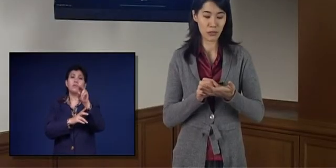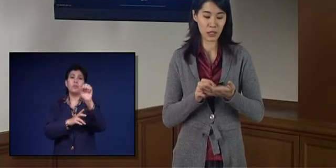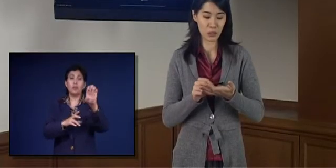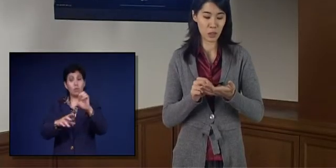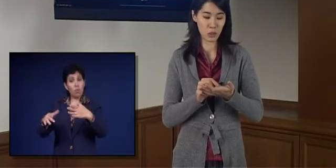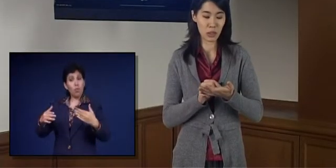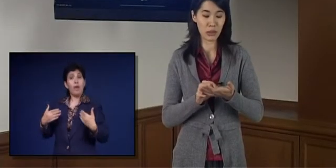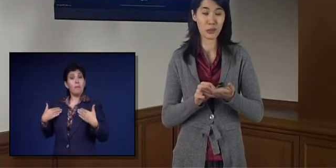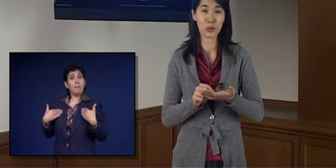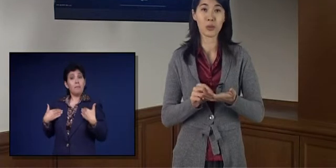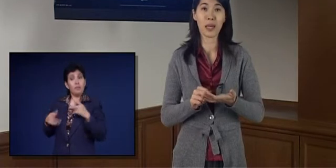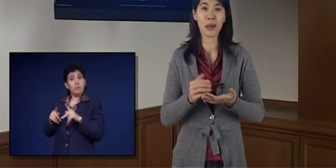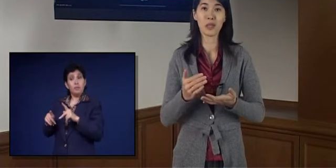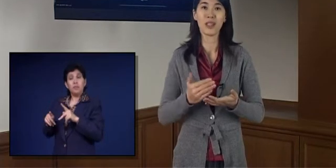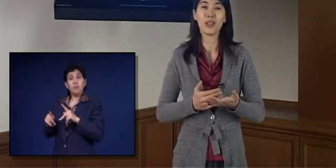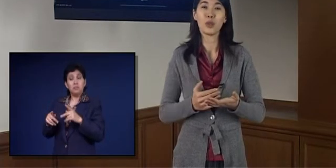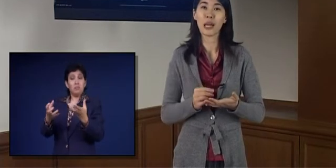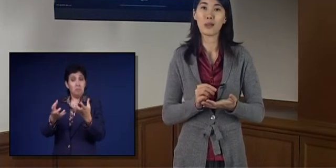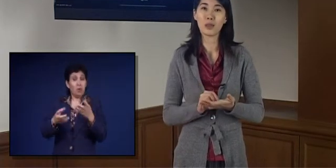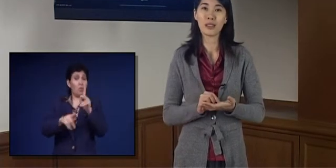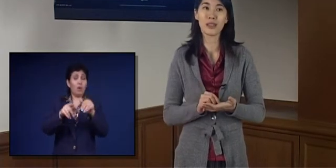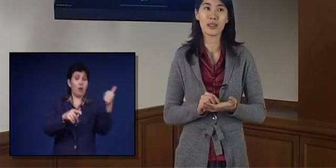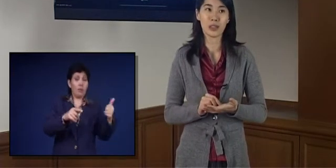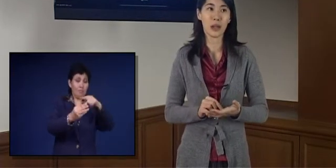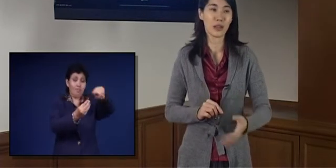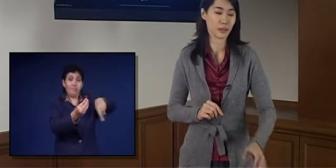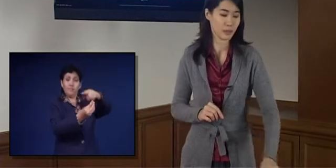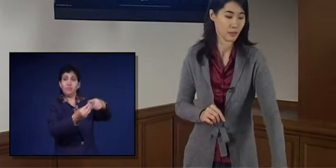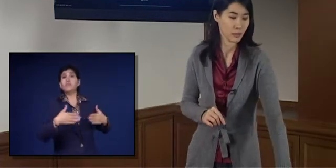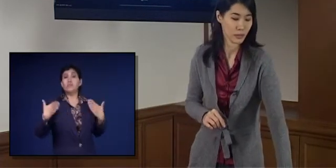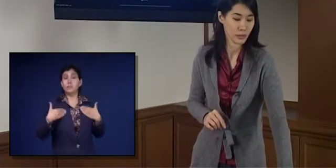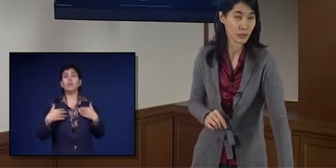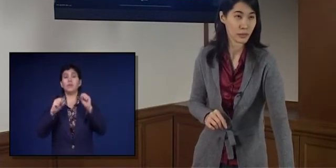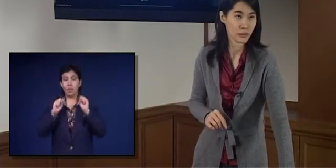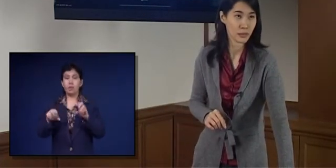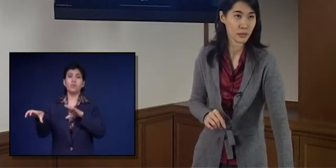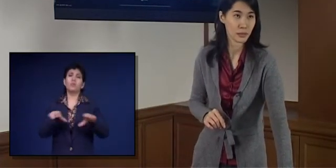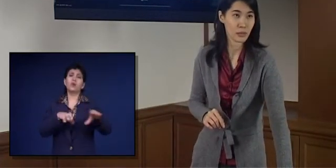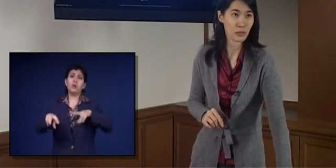you affect the people around you to be happy? You can do this survey.